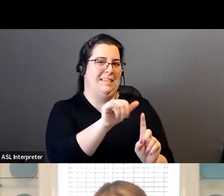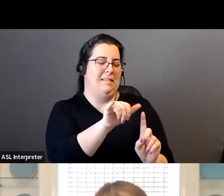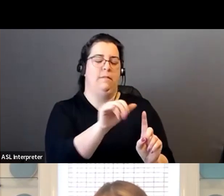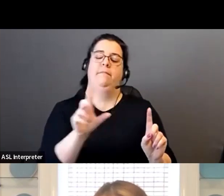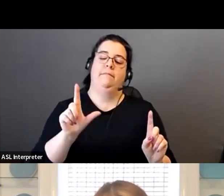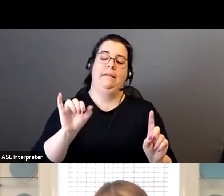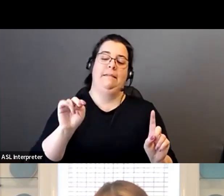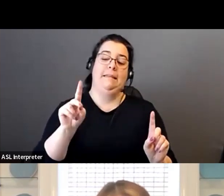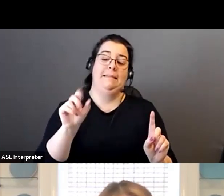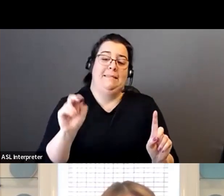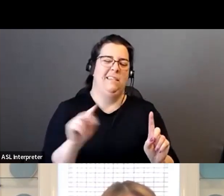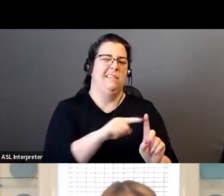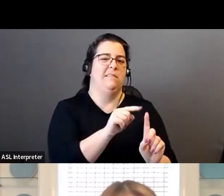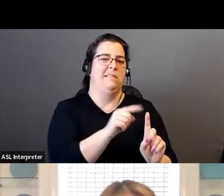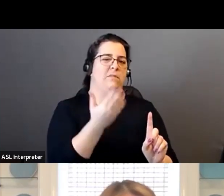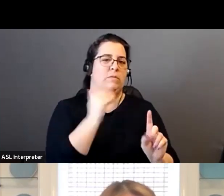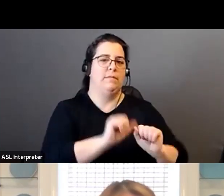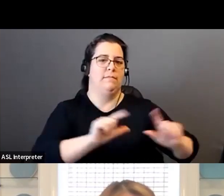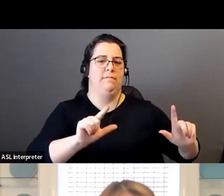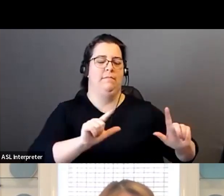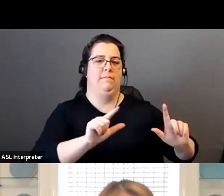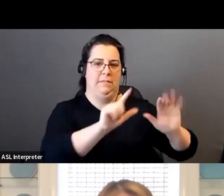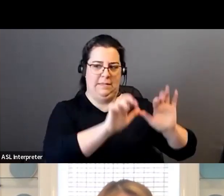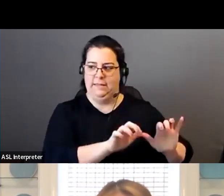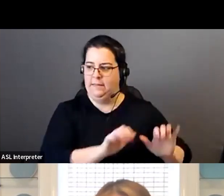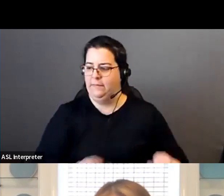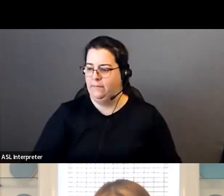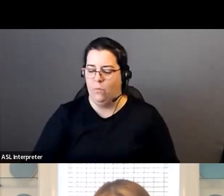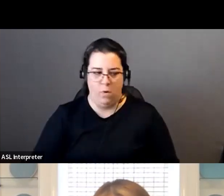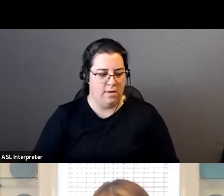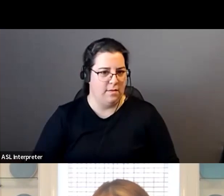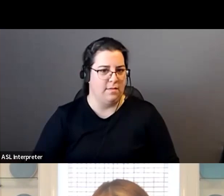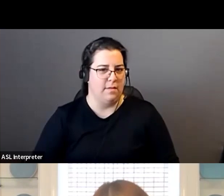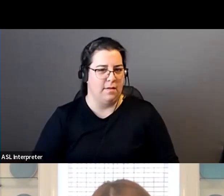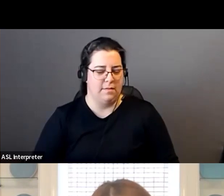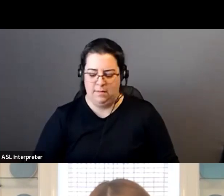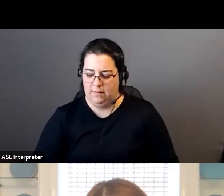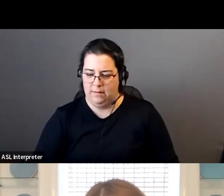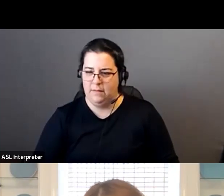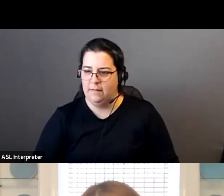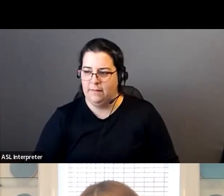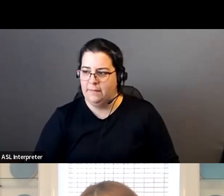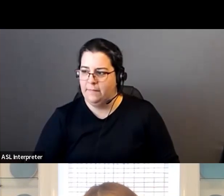first. So, Lyndon, did you want to unmute yourself and go first, and then we'll follow up? I said Lyndon the voice. Lyndon.